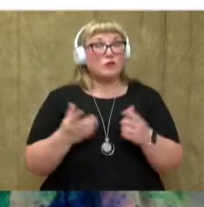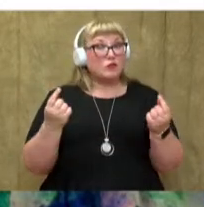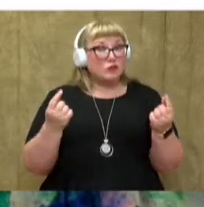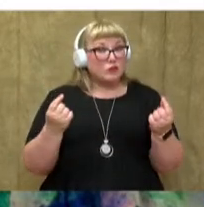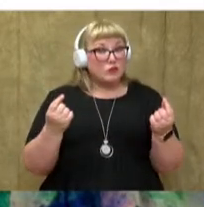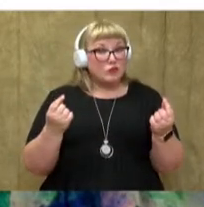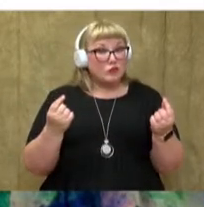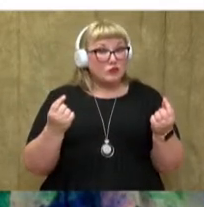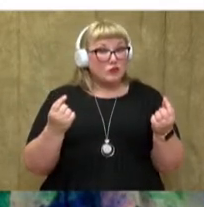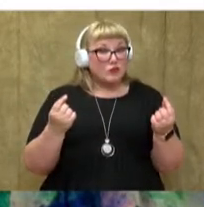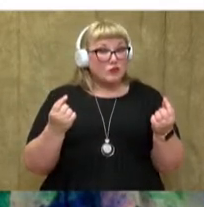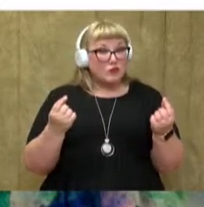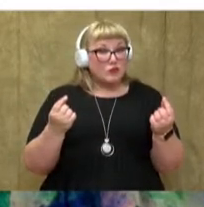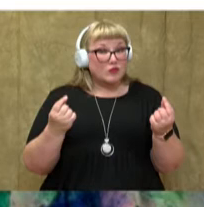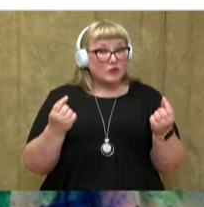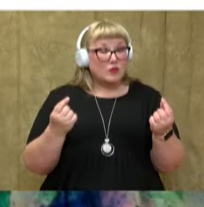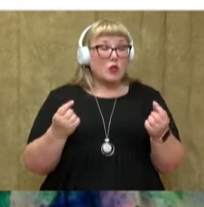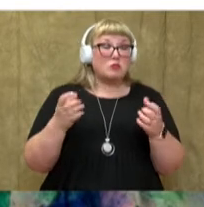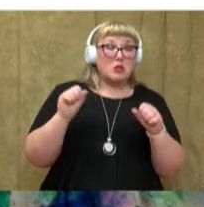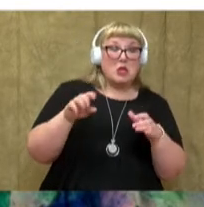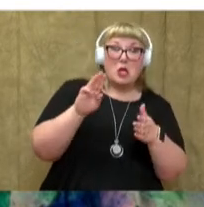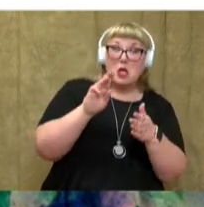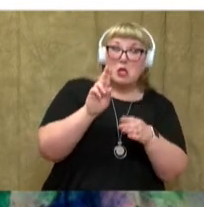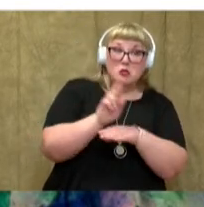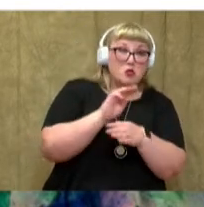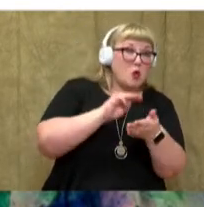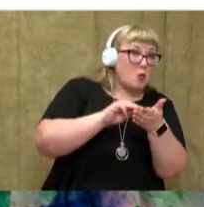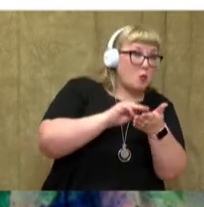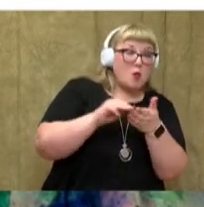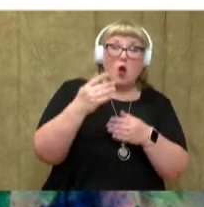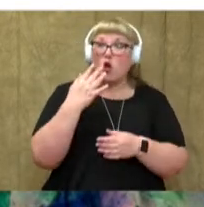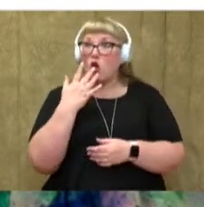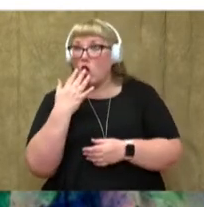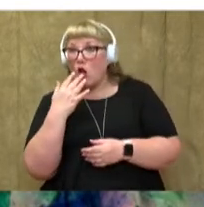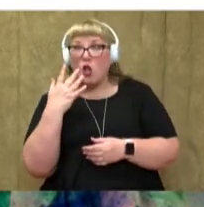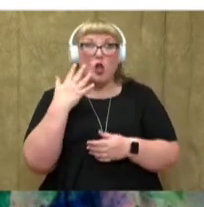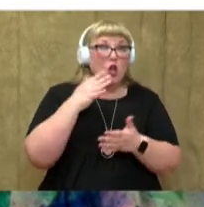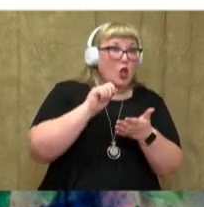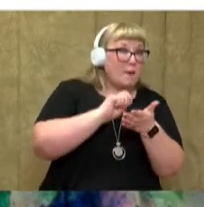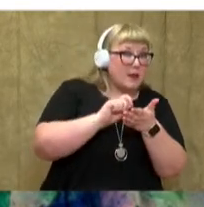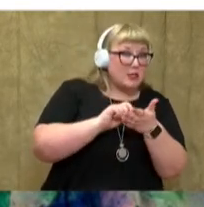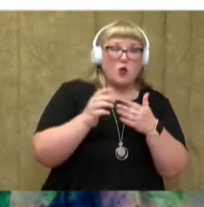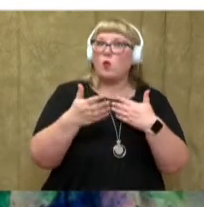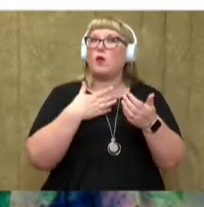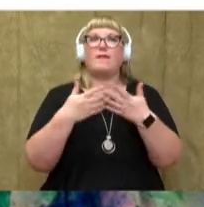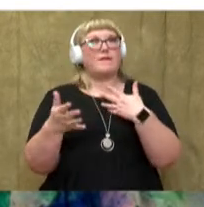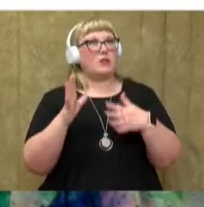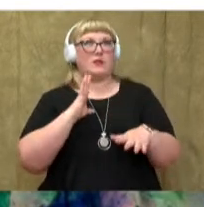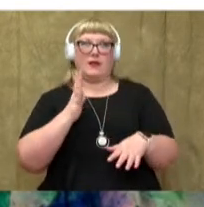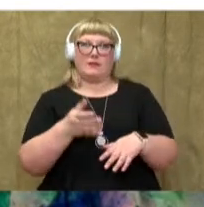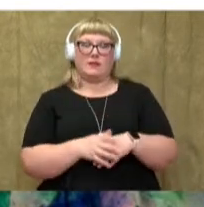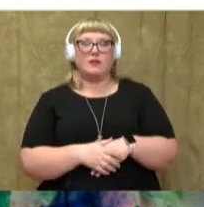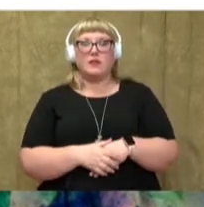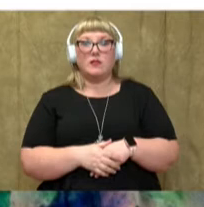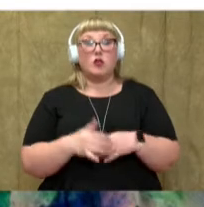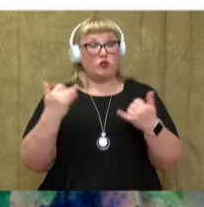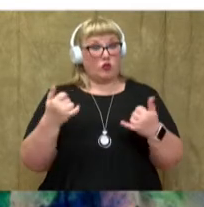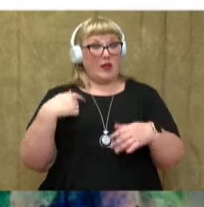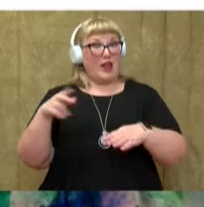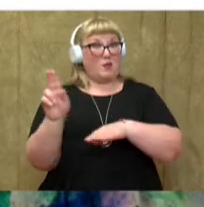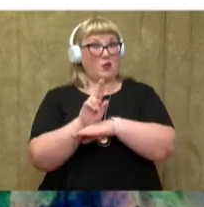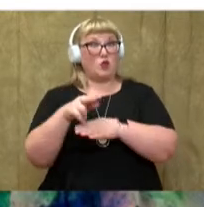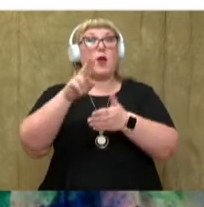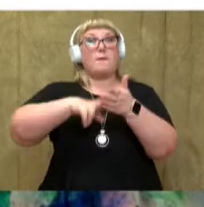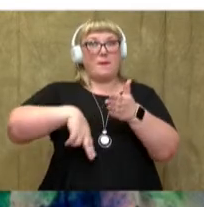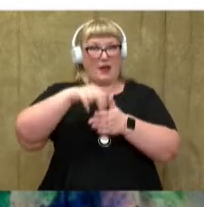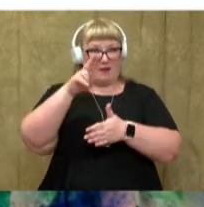with markers, crayons, colored pencils, anything that you have. I'm using paint today